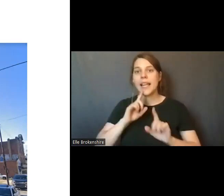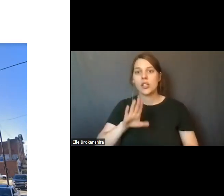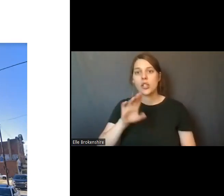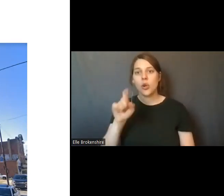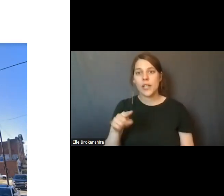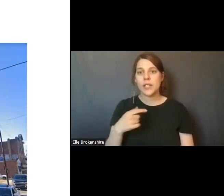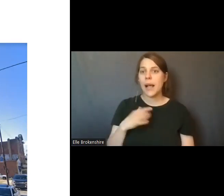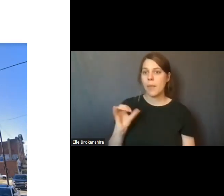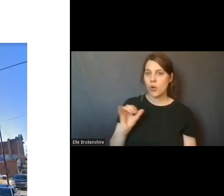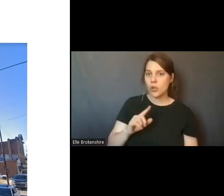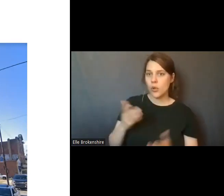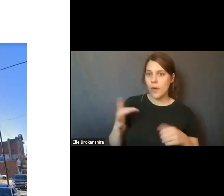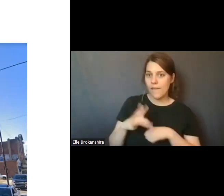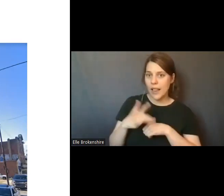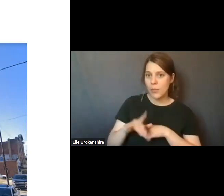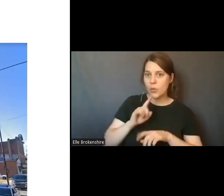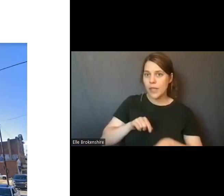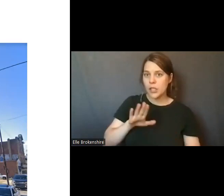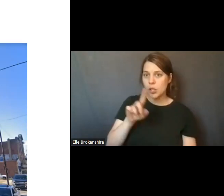any questions from the board. Thank you.